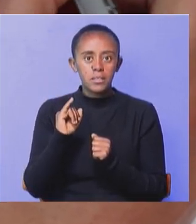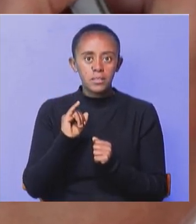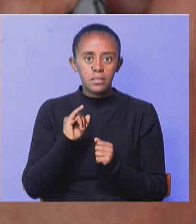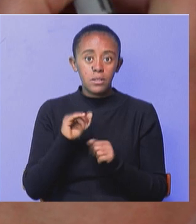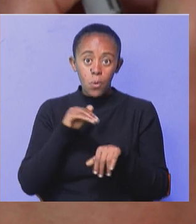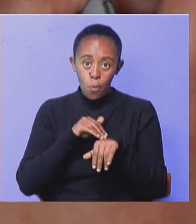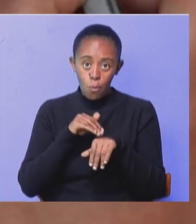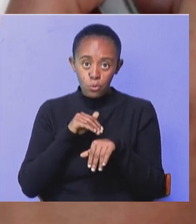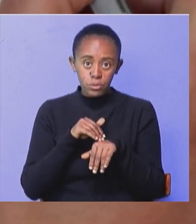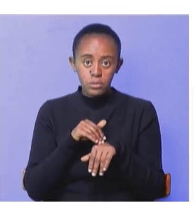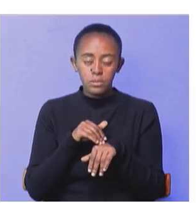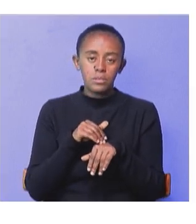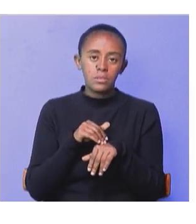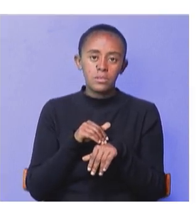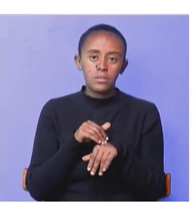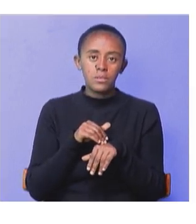on